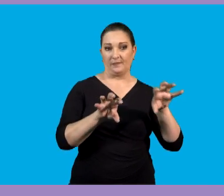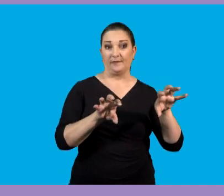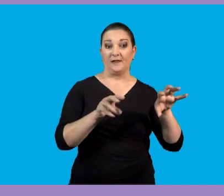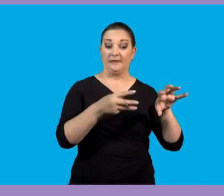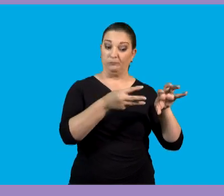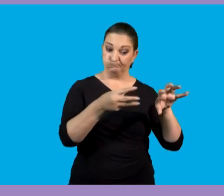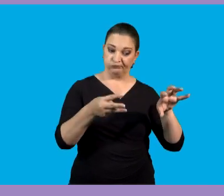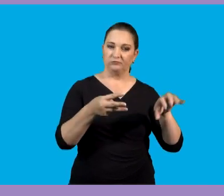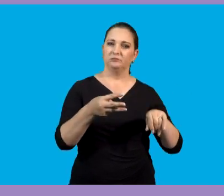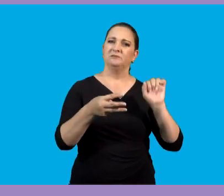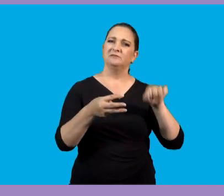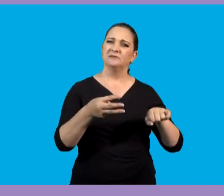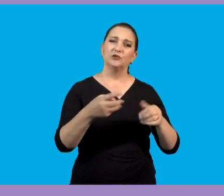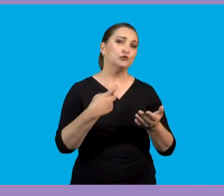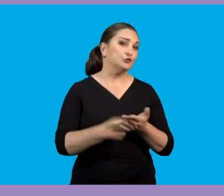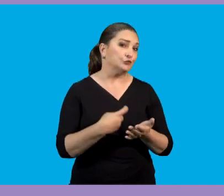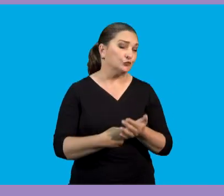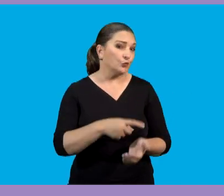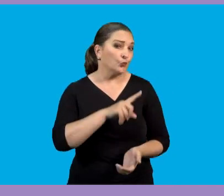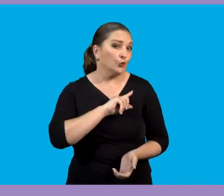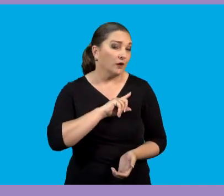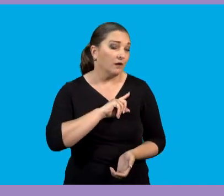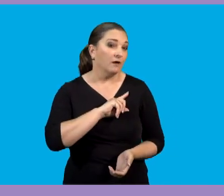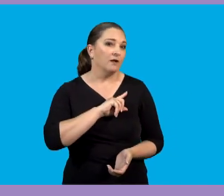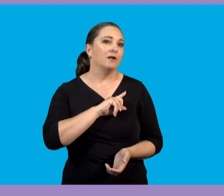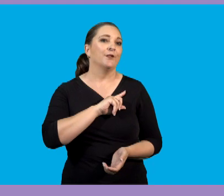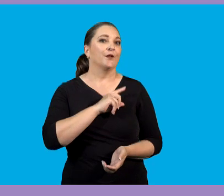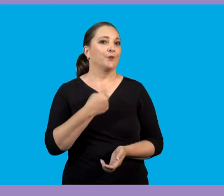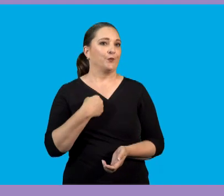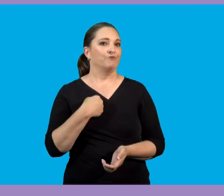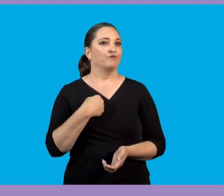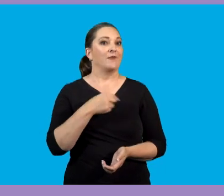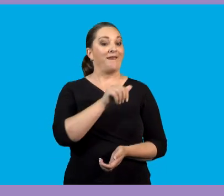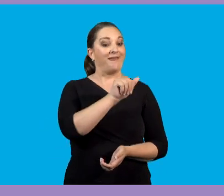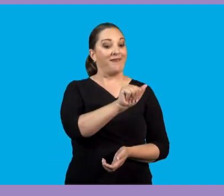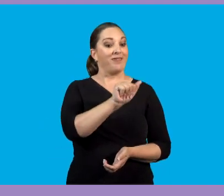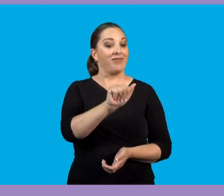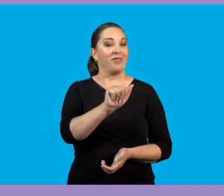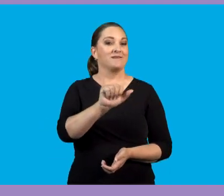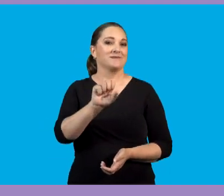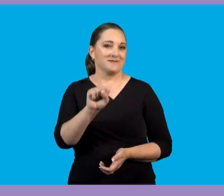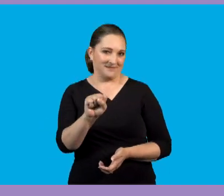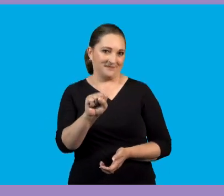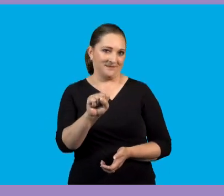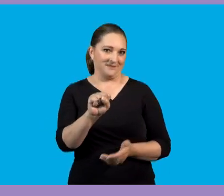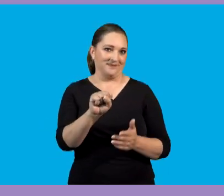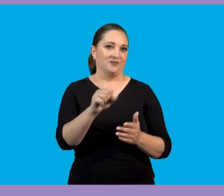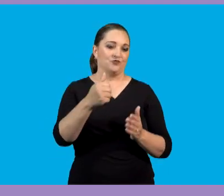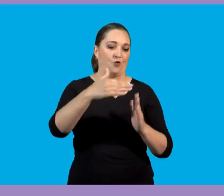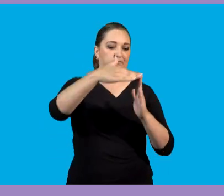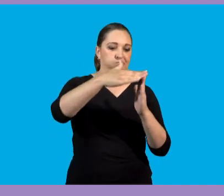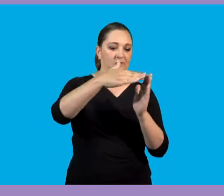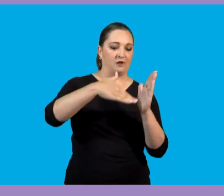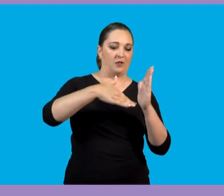And our reason for that, now we have to be careful, is because we found an angle, and the